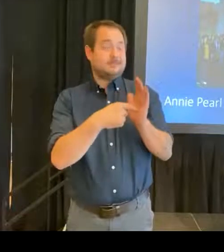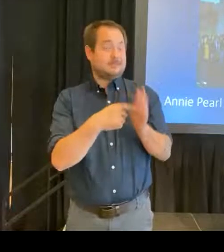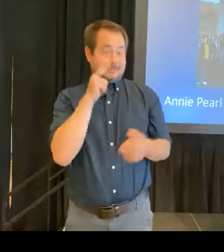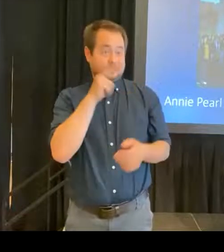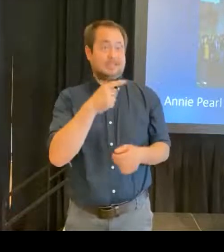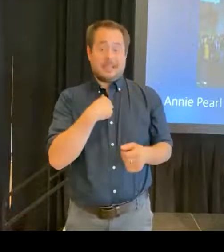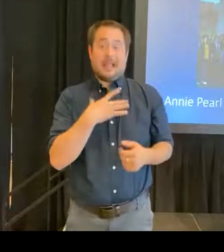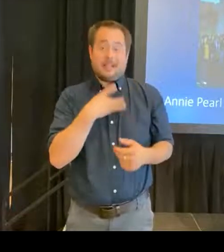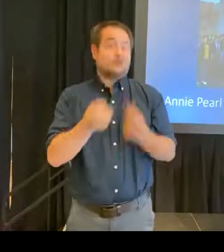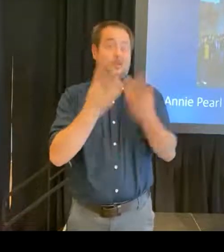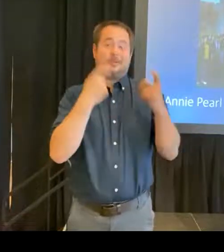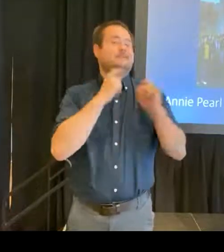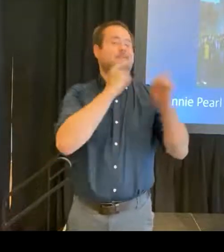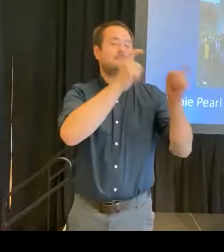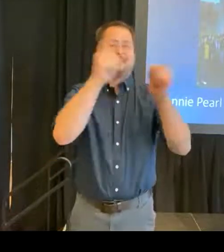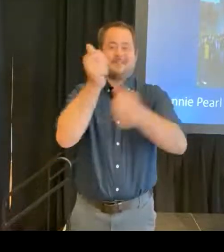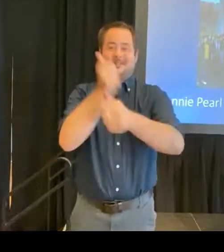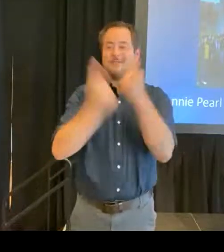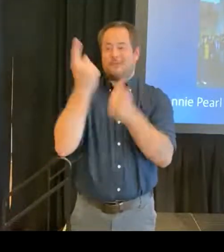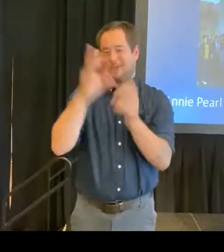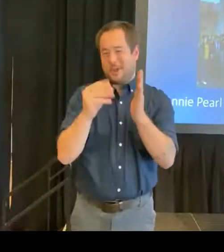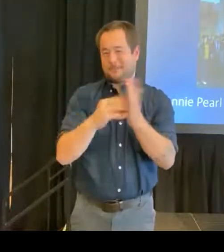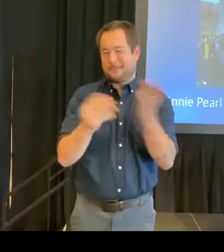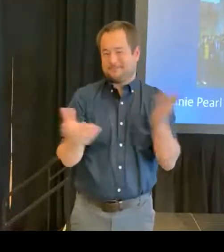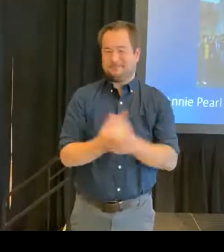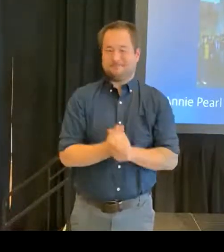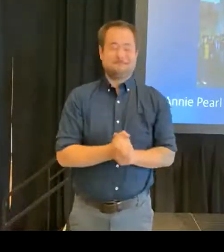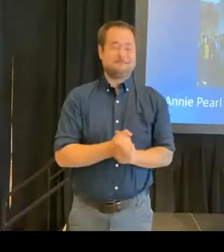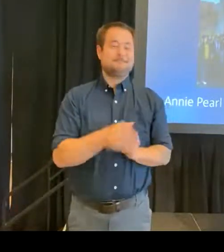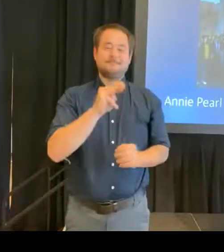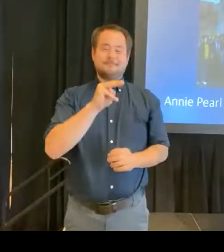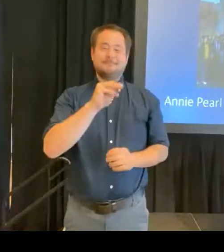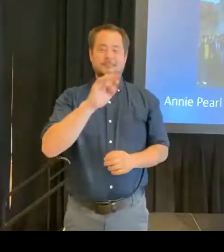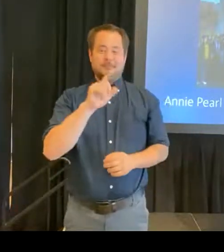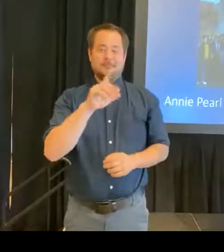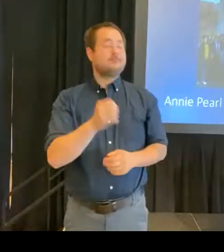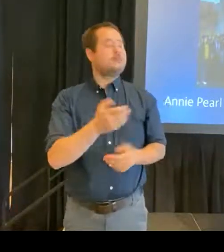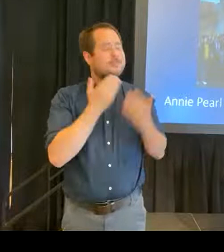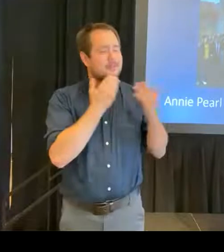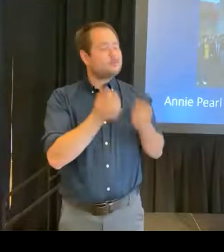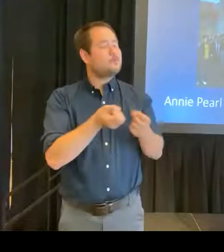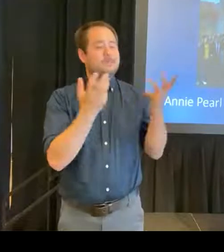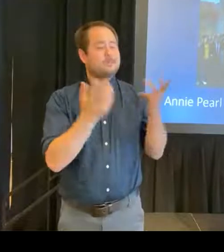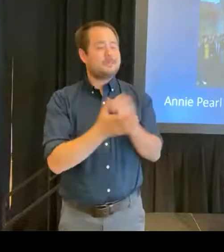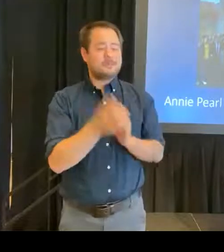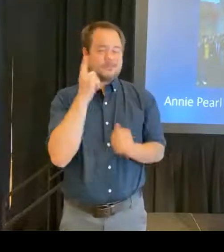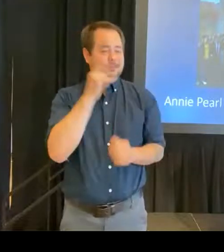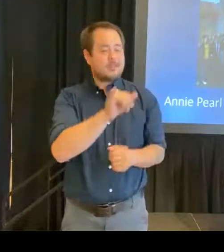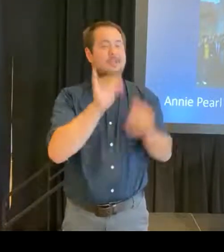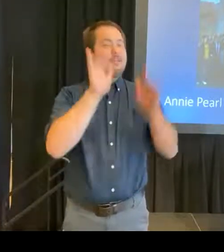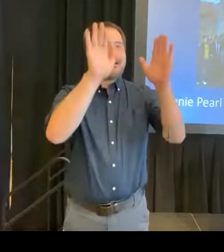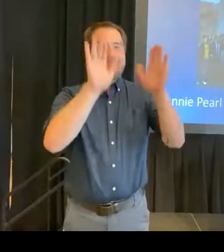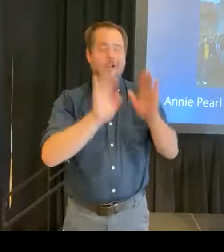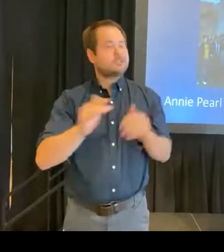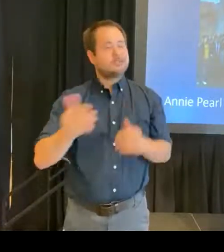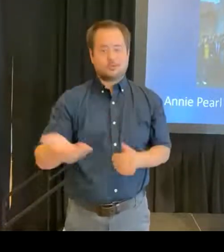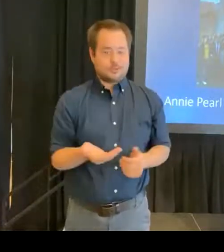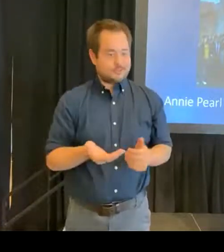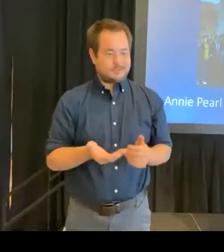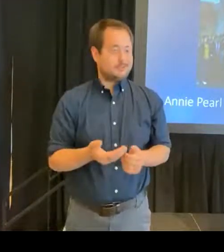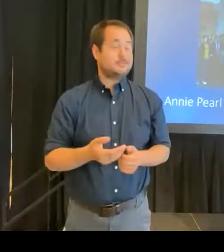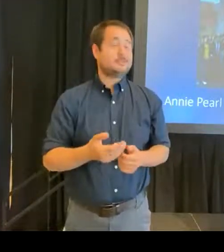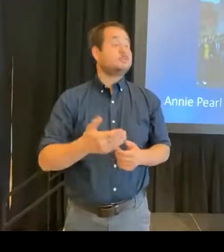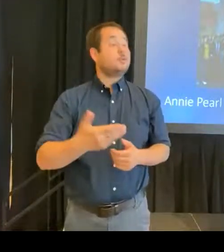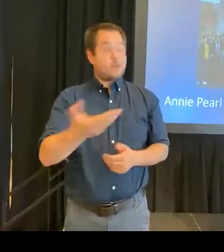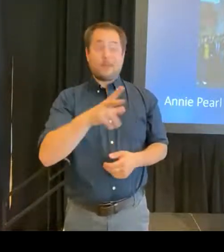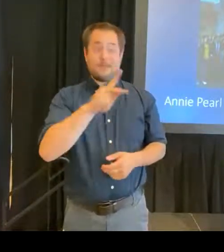everybody got a copy of it. Well, thank you so much for that wonderful introduction. Welcome